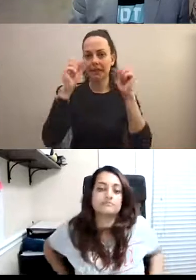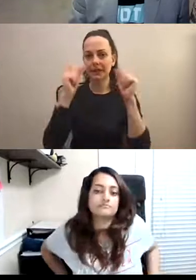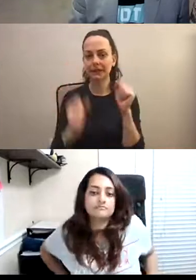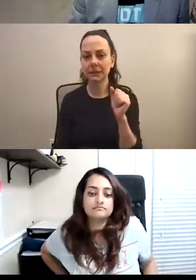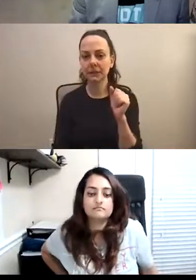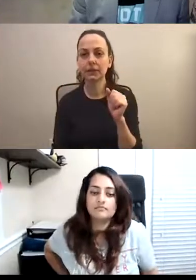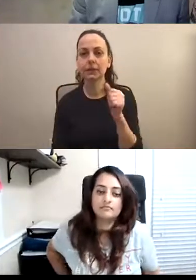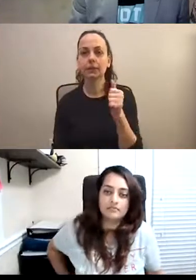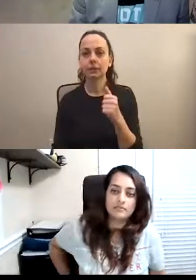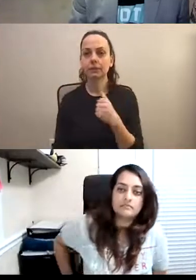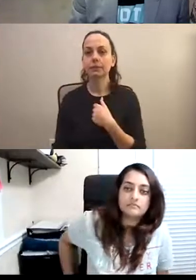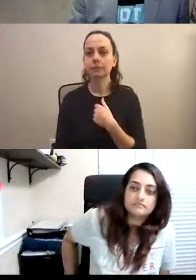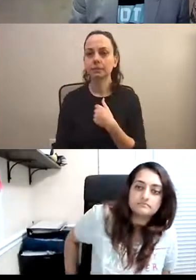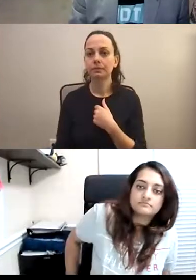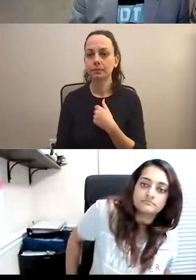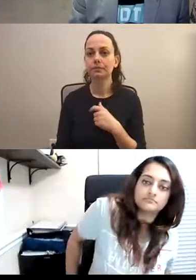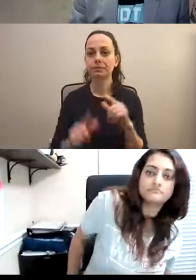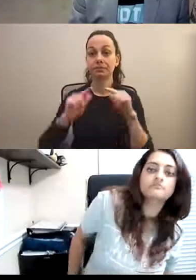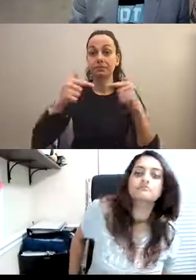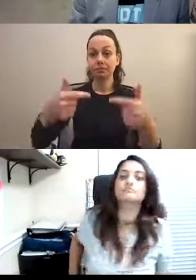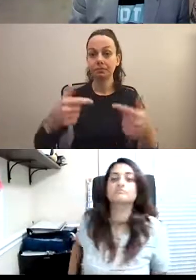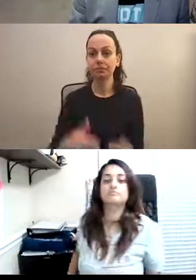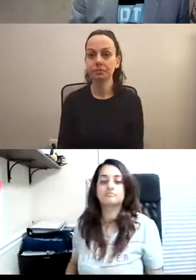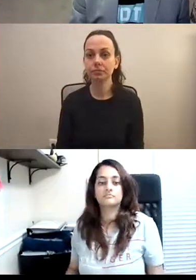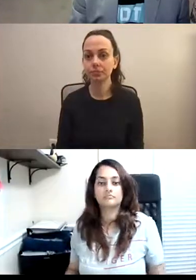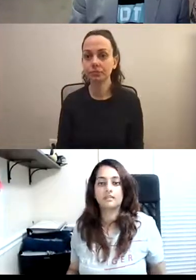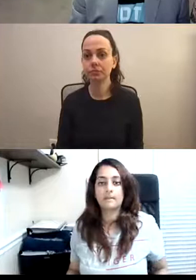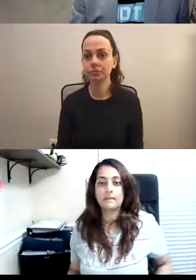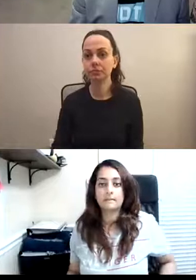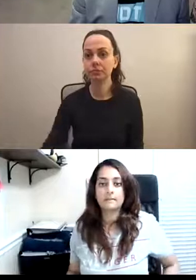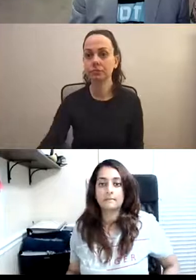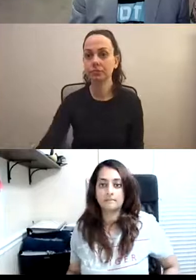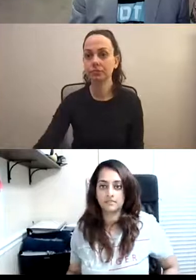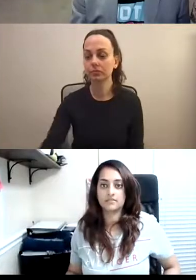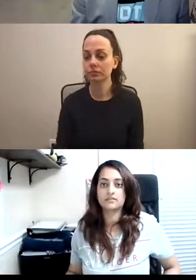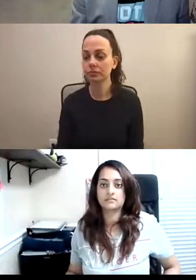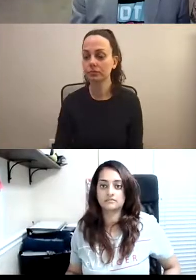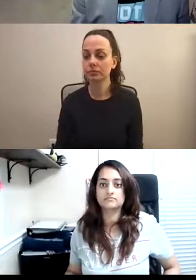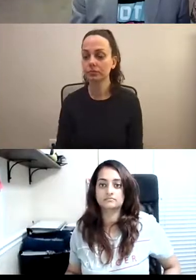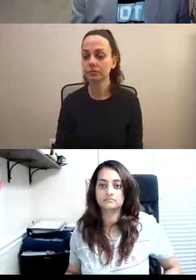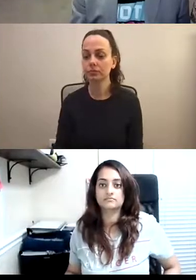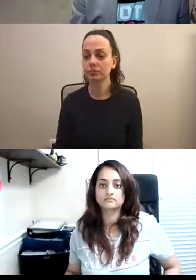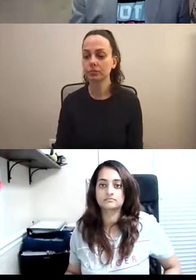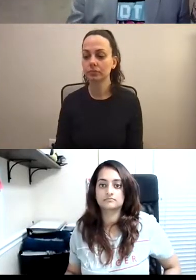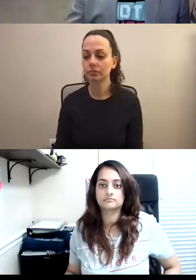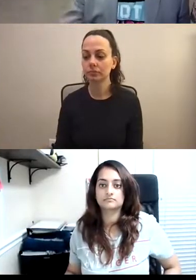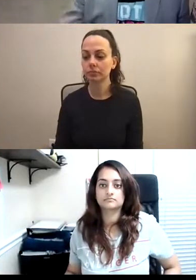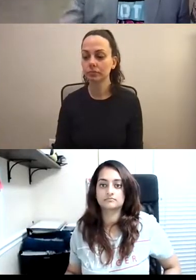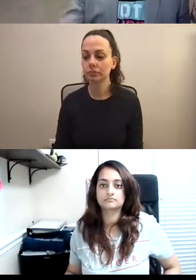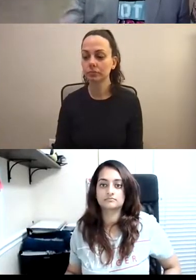Well, guys, we're about almost 5 minutes over time. But closing out,